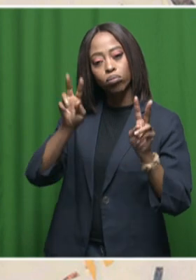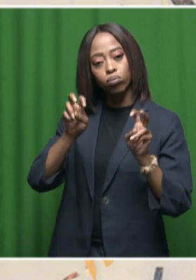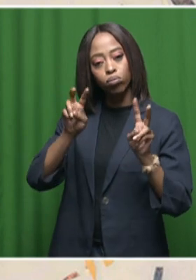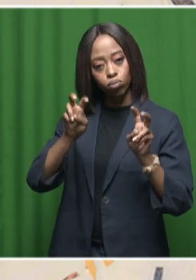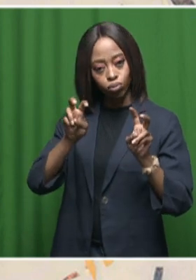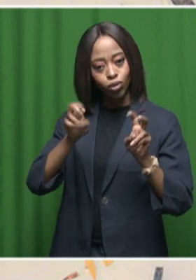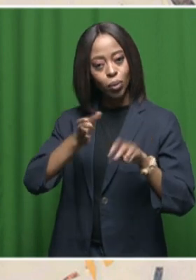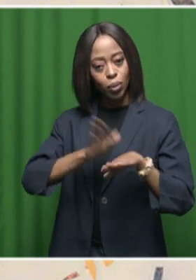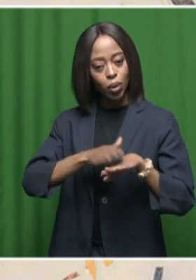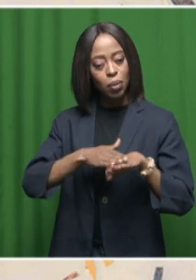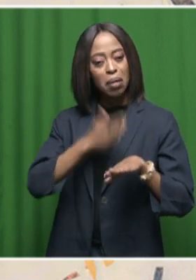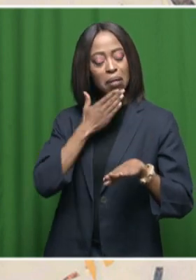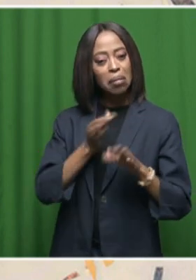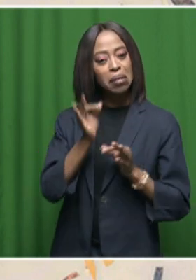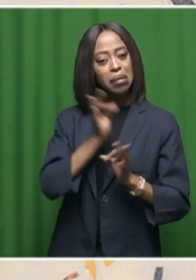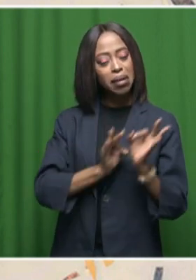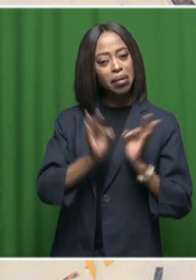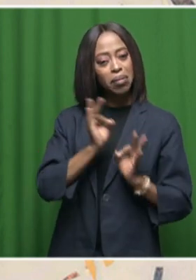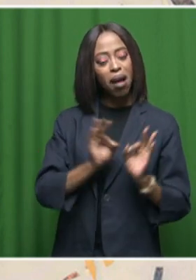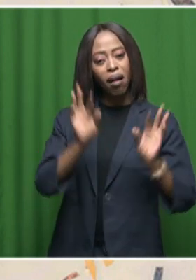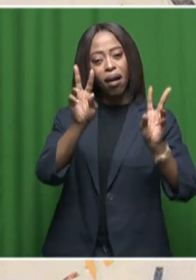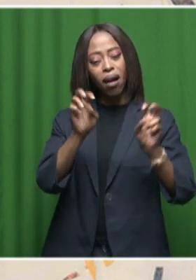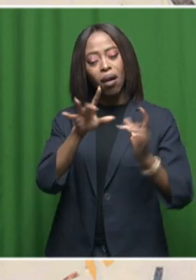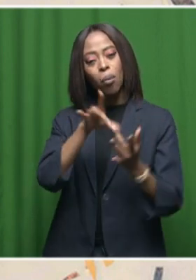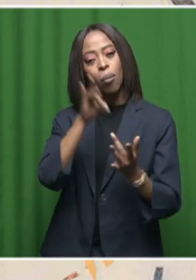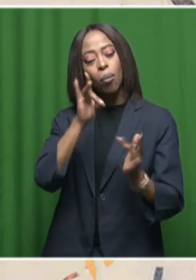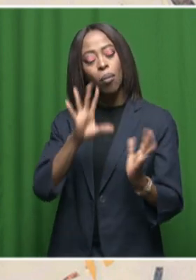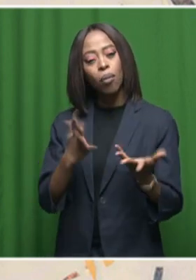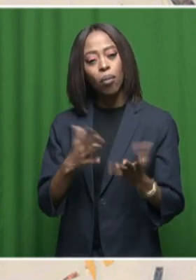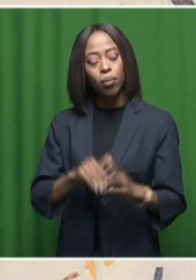than anything. Speak to us about the significance of that title.